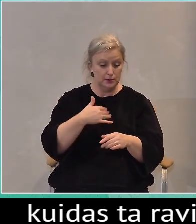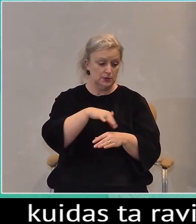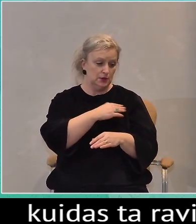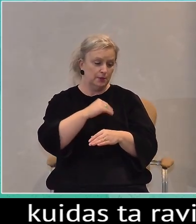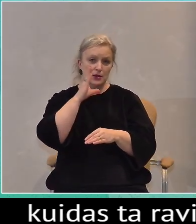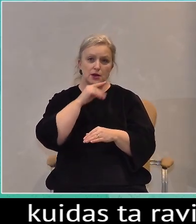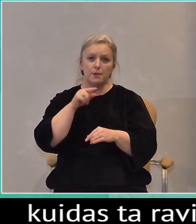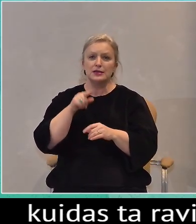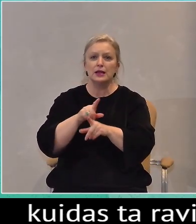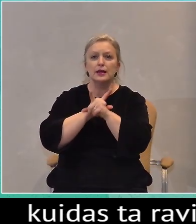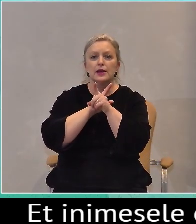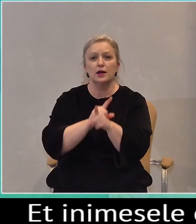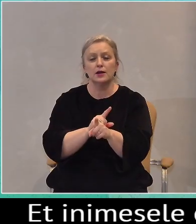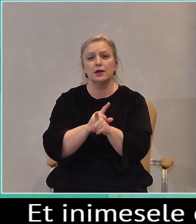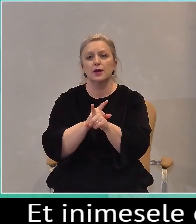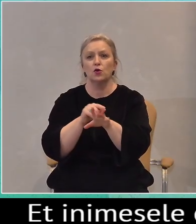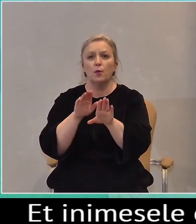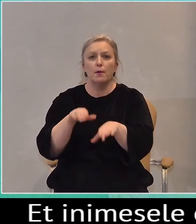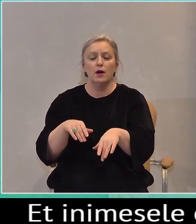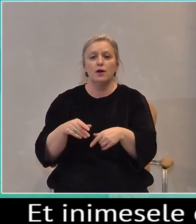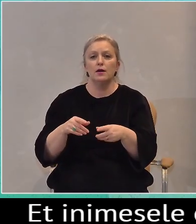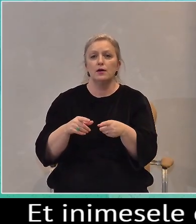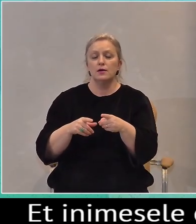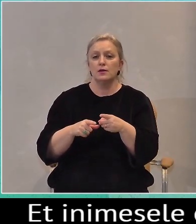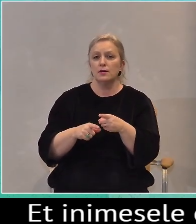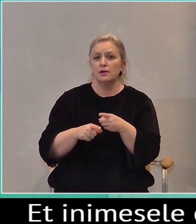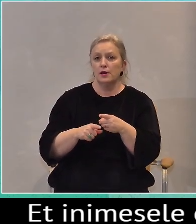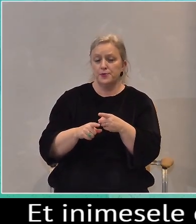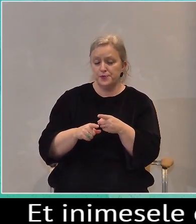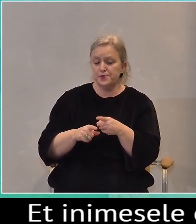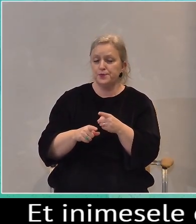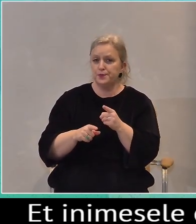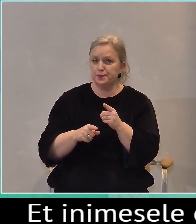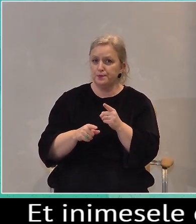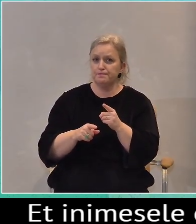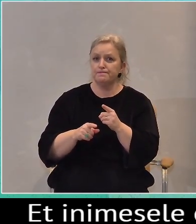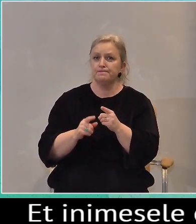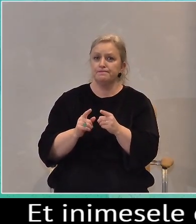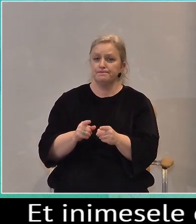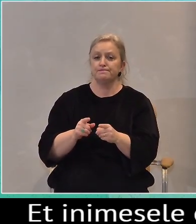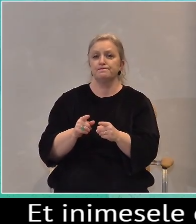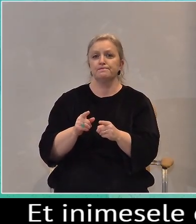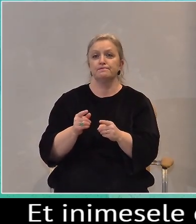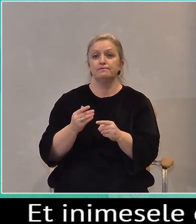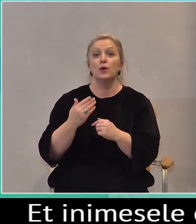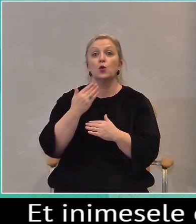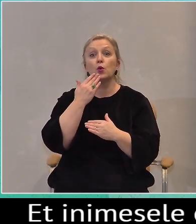briefly. Their contact will be registered and we can